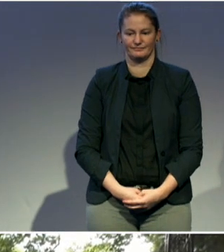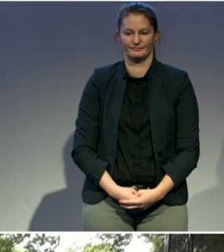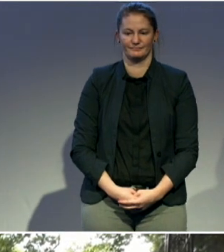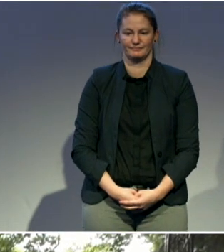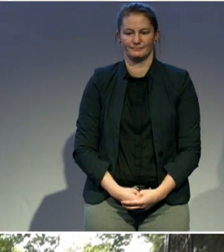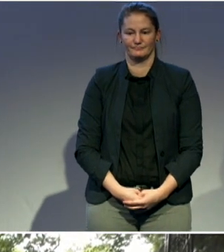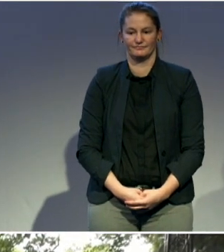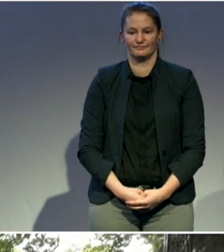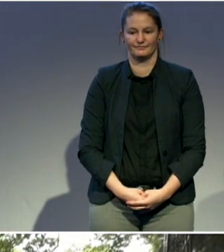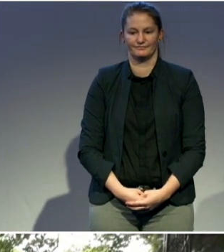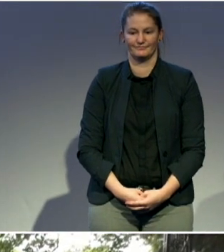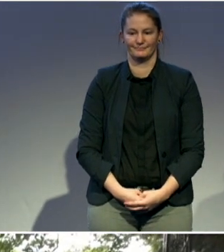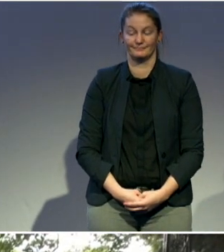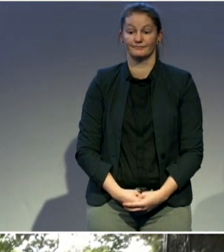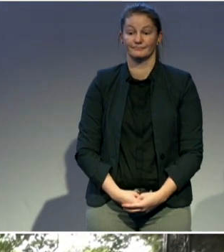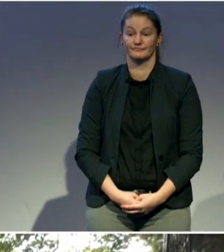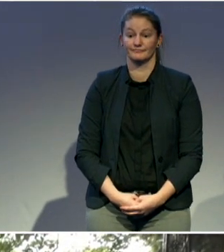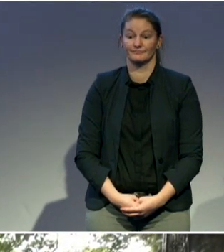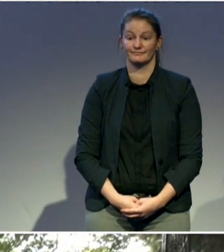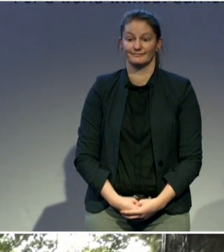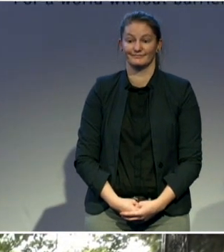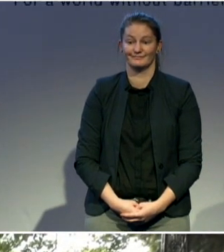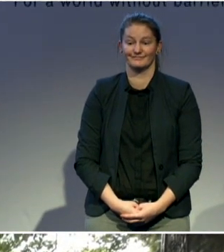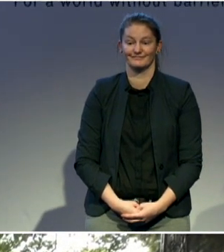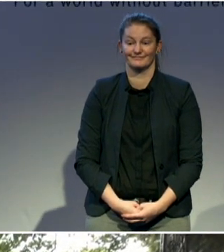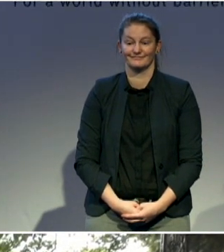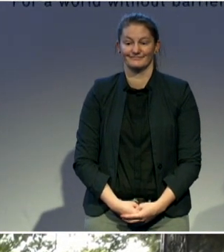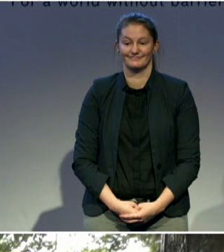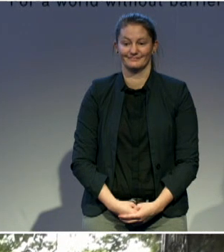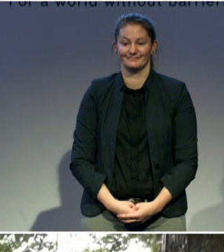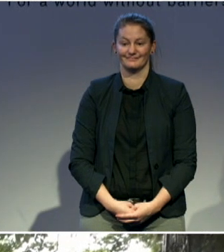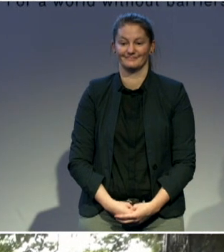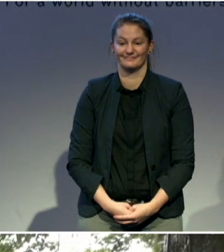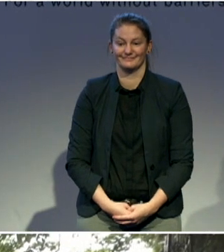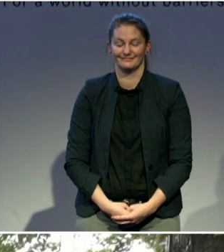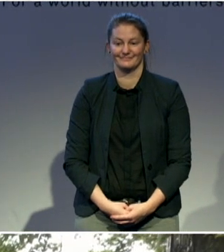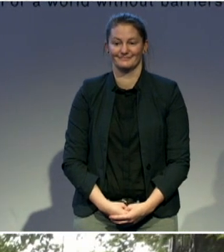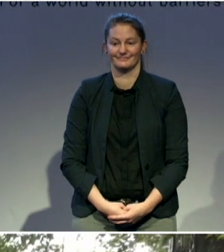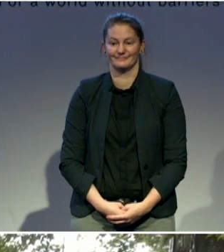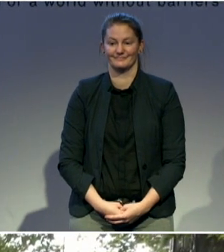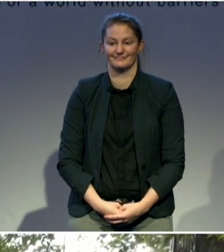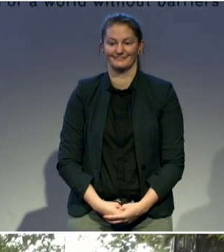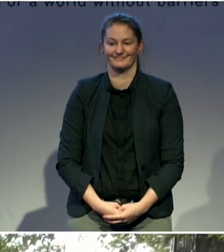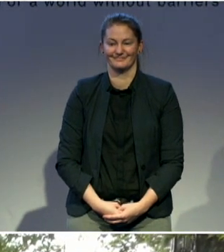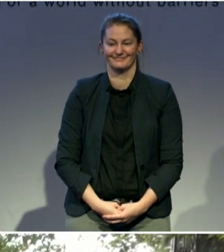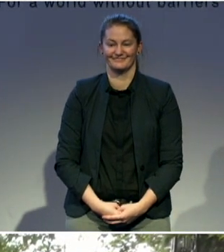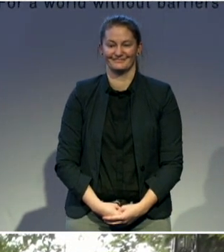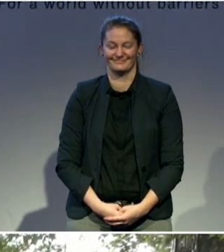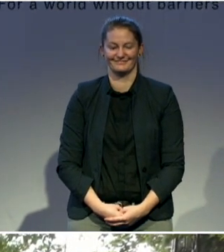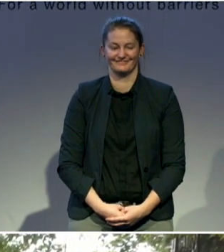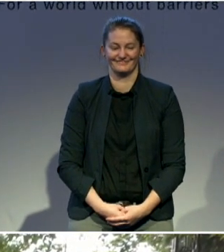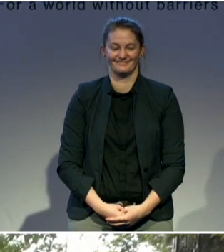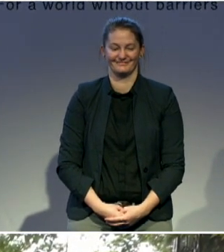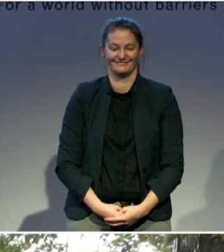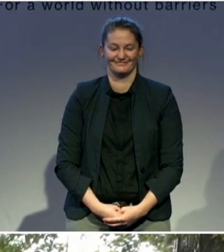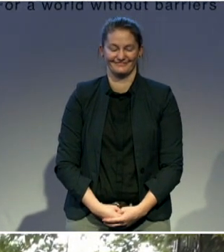I'm really excited to be in a position to make sure that we can tackle some of the